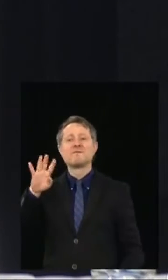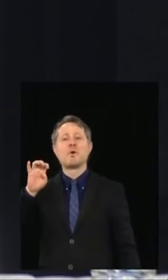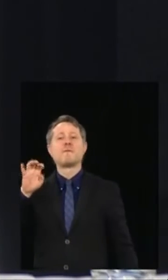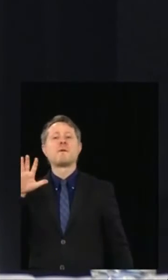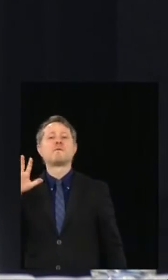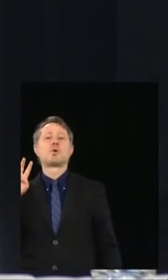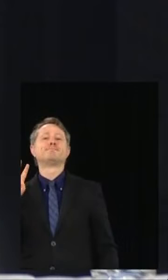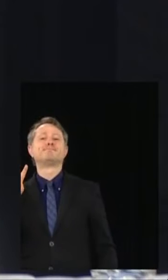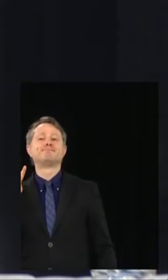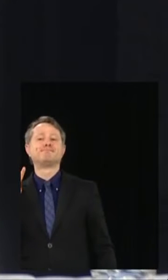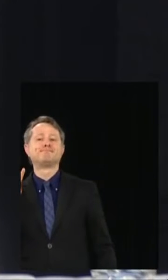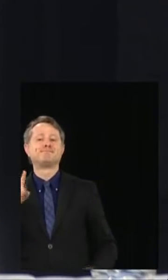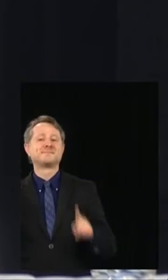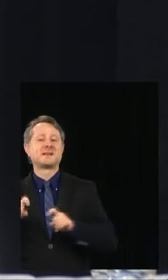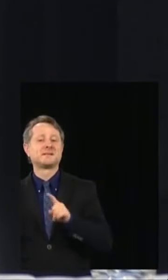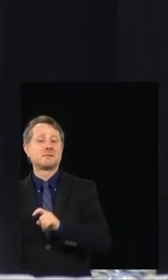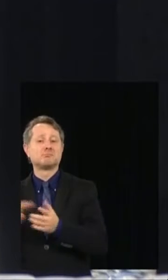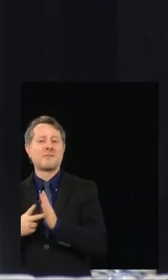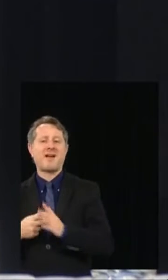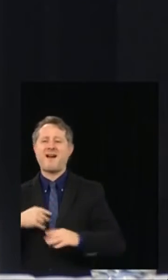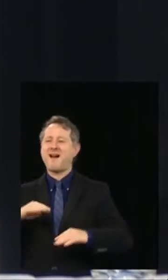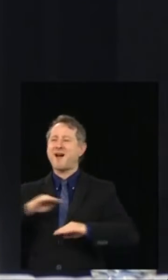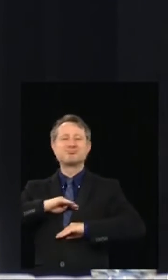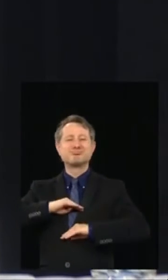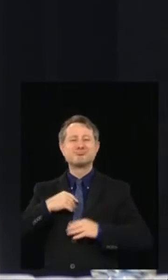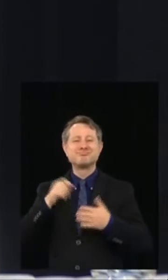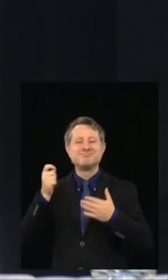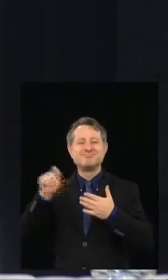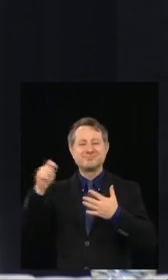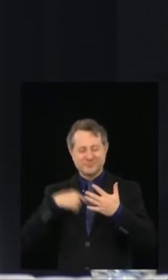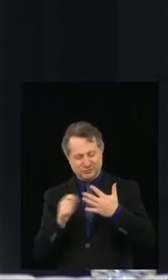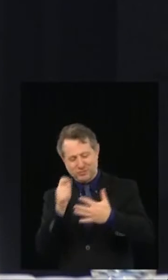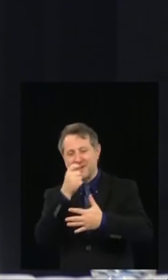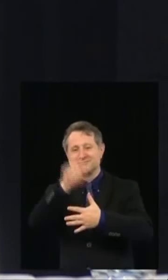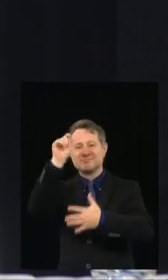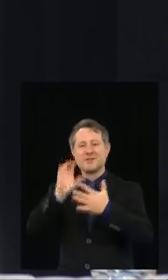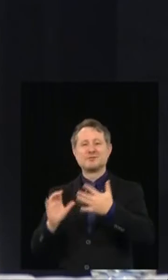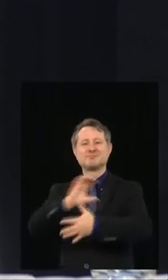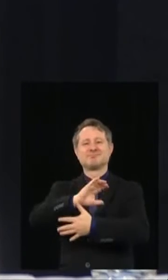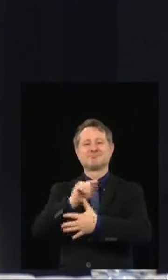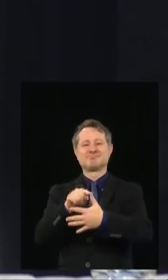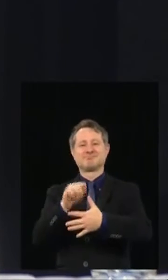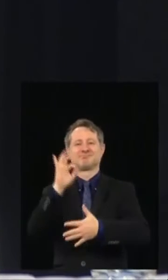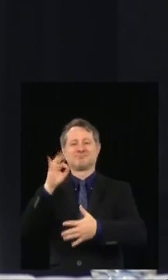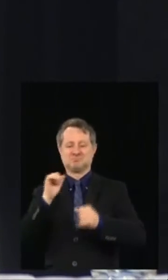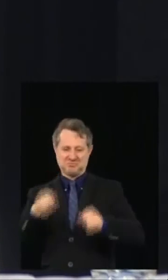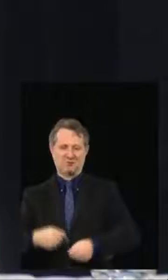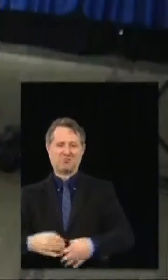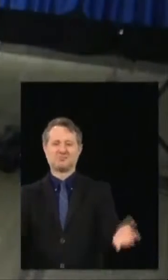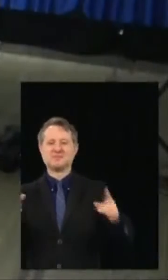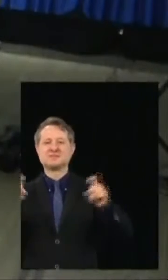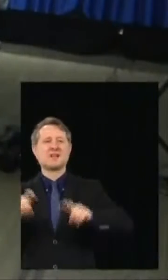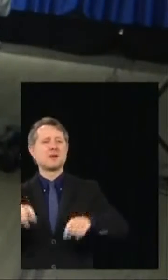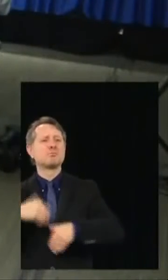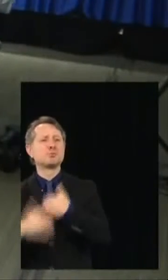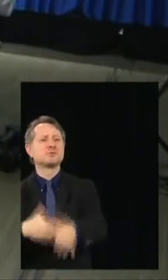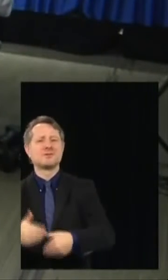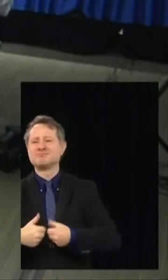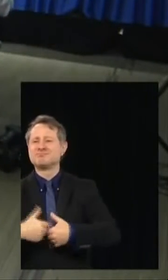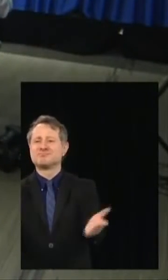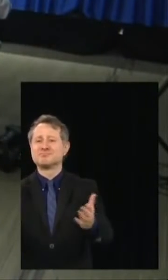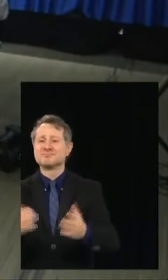North Country has met the criteria, and moving forward, we are confident that they have the testing capacity they need to reopen. For a